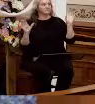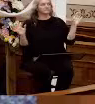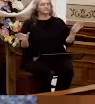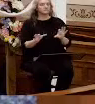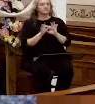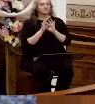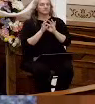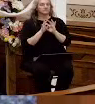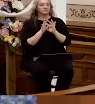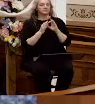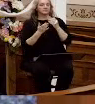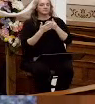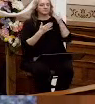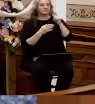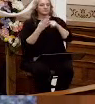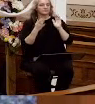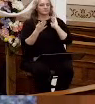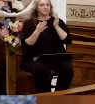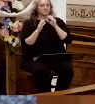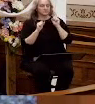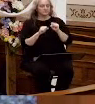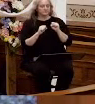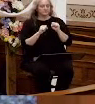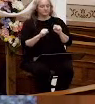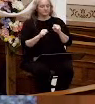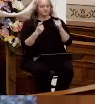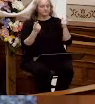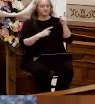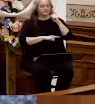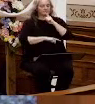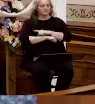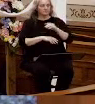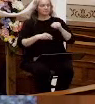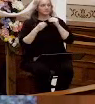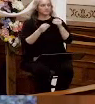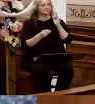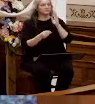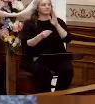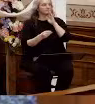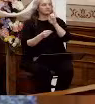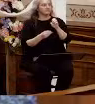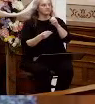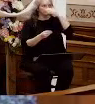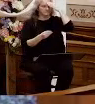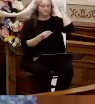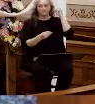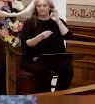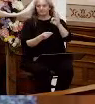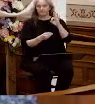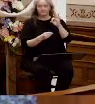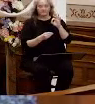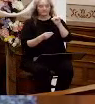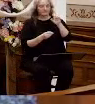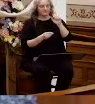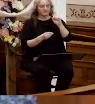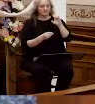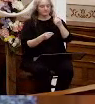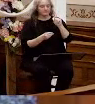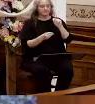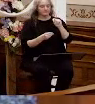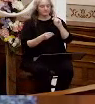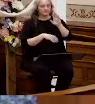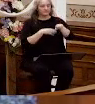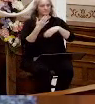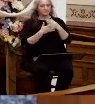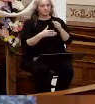to offer peace to a hurting world. Today, our cash offering will go to the Deacon's Fund. All forms of offering are welcome. Please